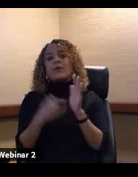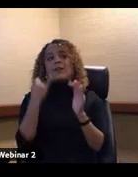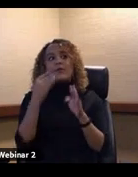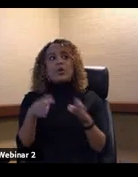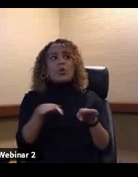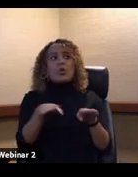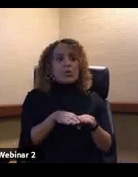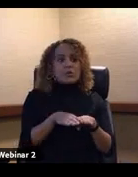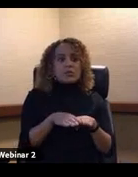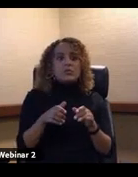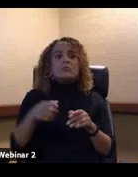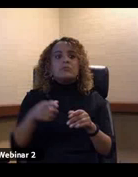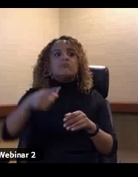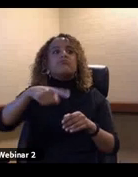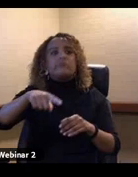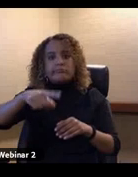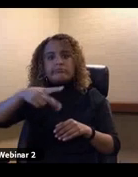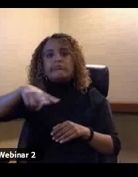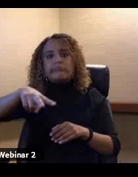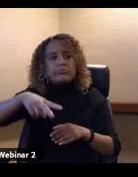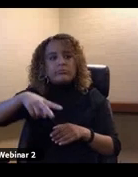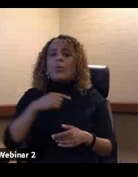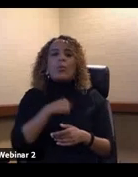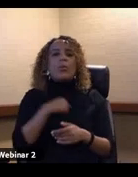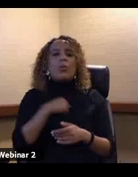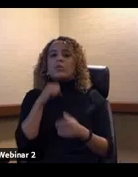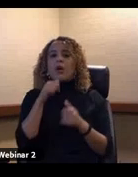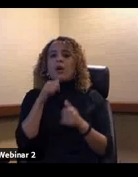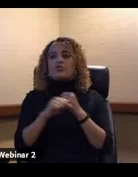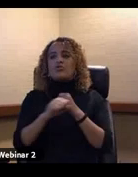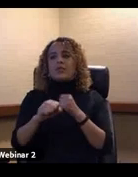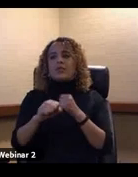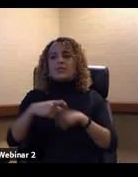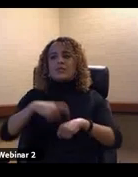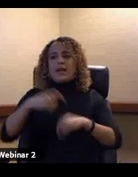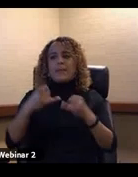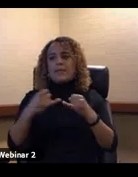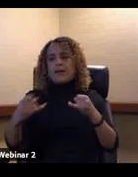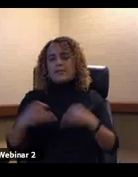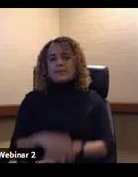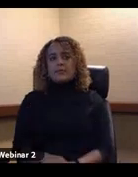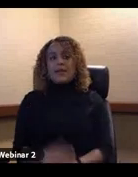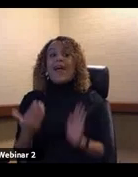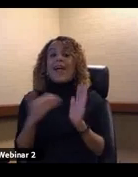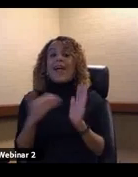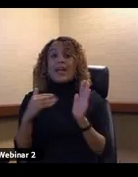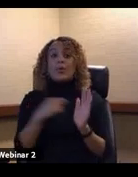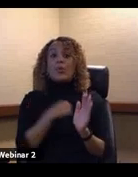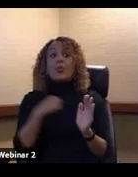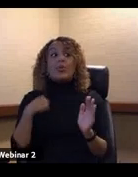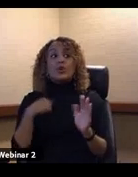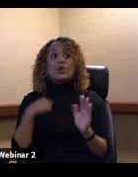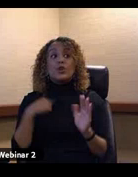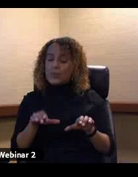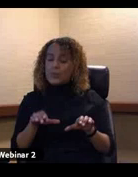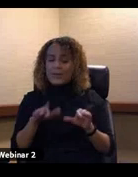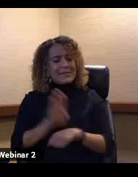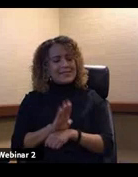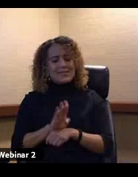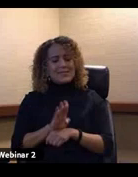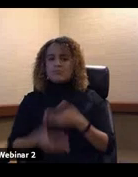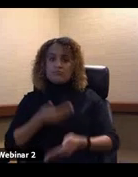for example, we most likely not adjust the deadlines. So it would not be an acceptable reason why the application is late. So again, we're doing